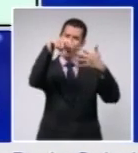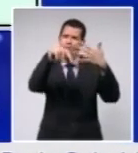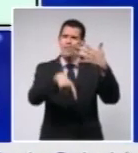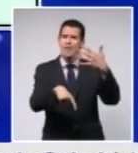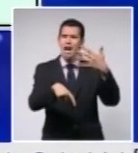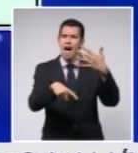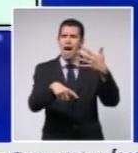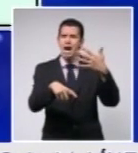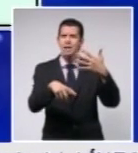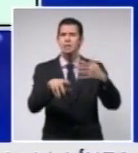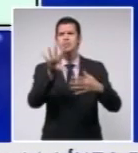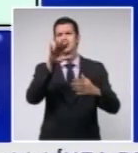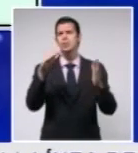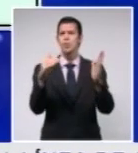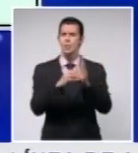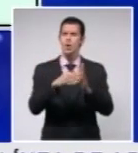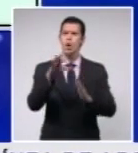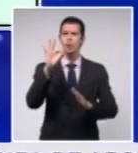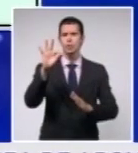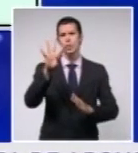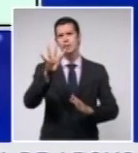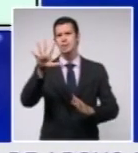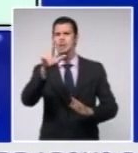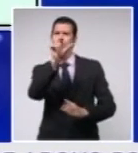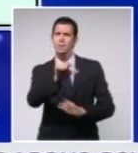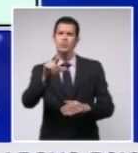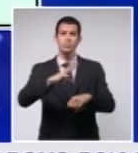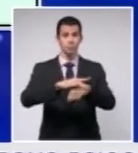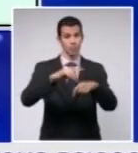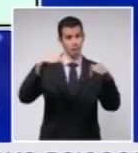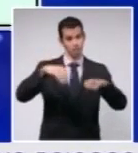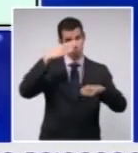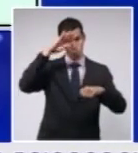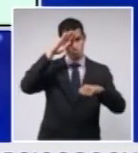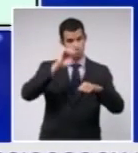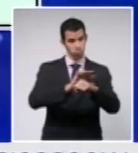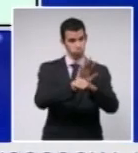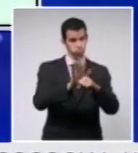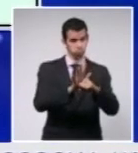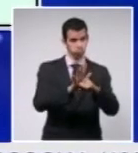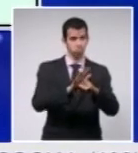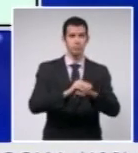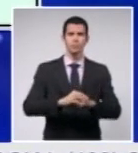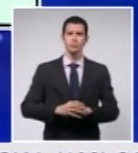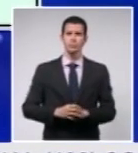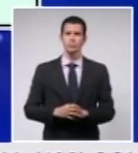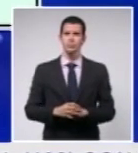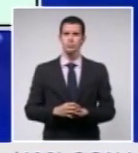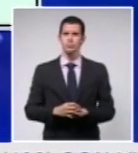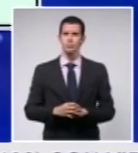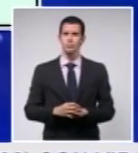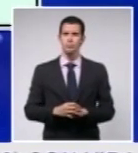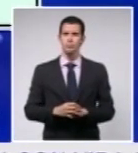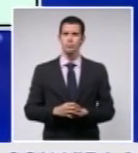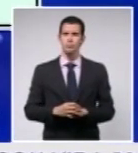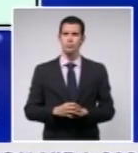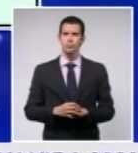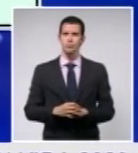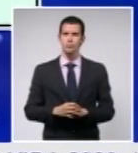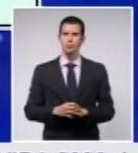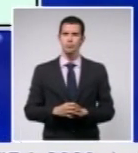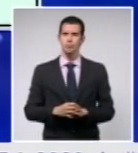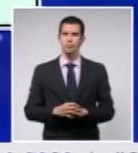Meanwhile, Cuba occupies 21st place on this list. Regarding mortality